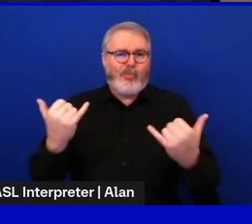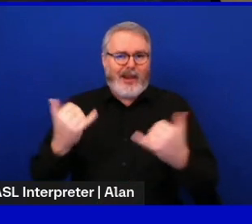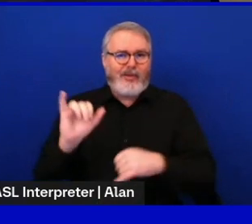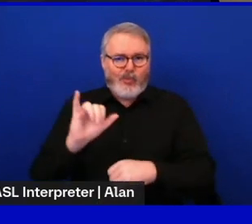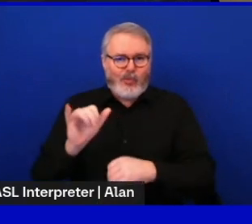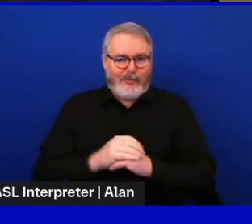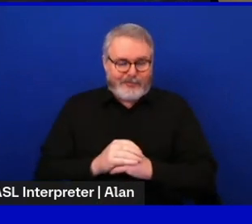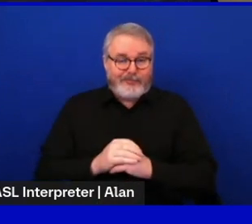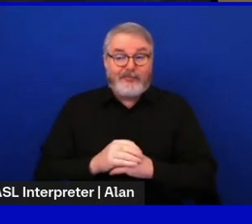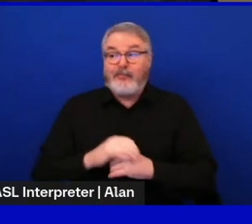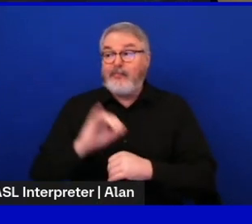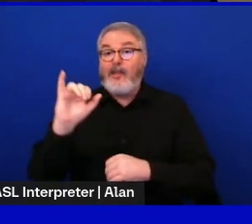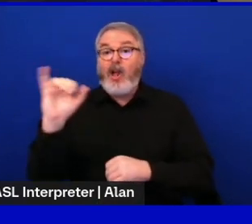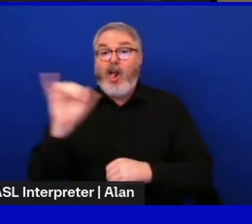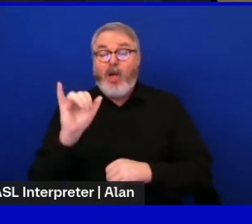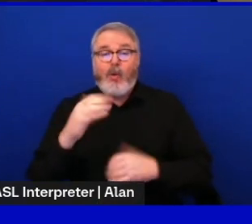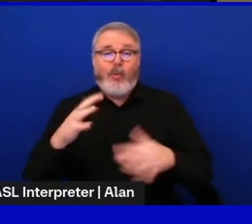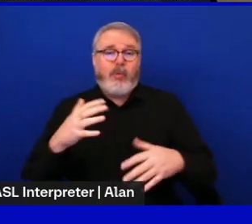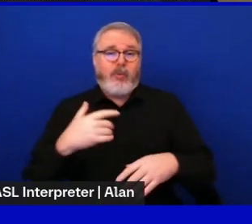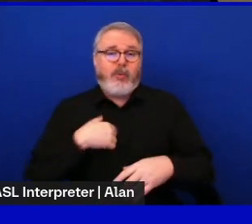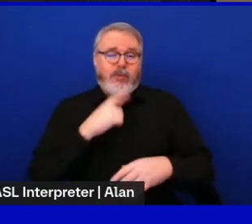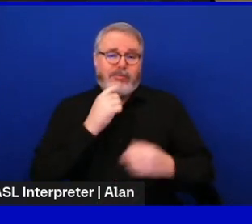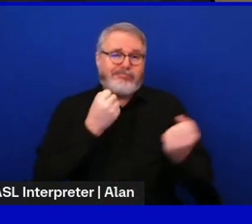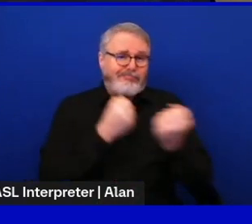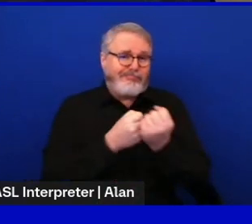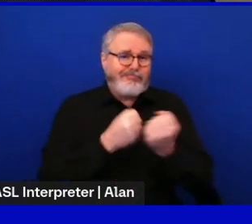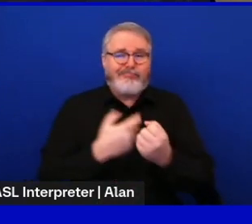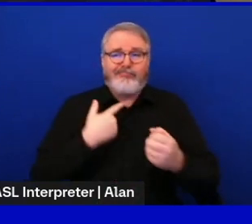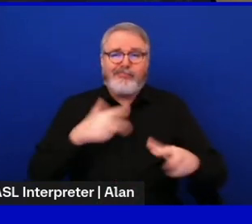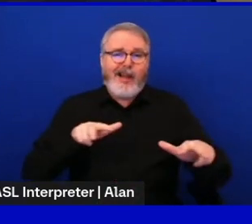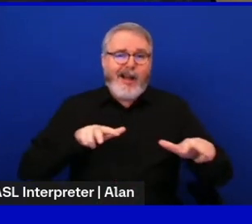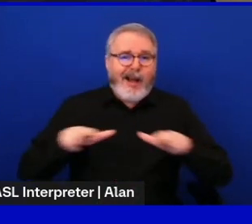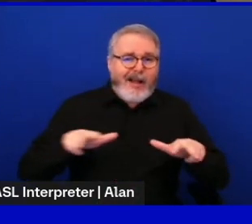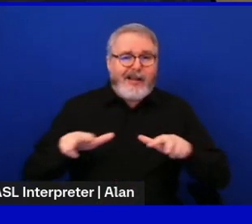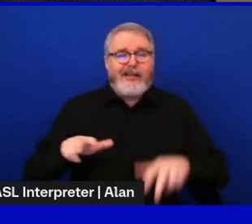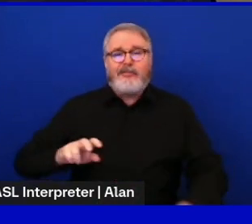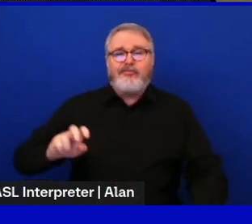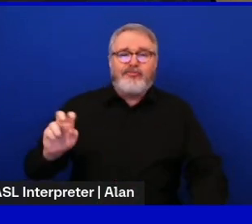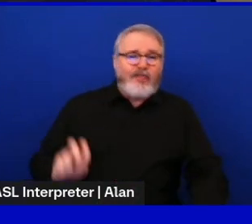that, I'm also a fan of hiking and traveling. So